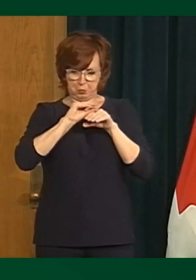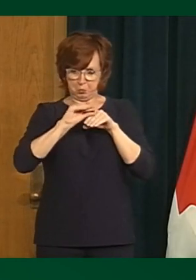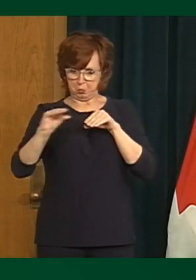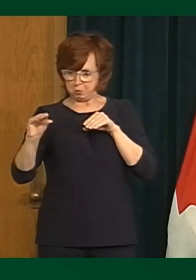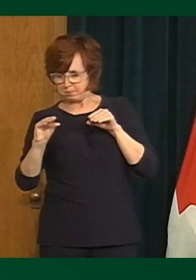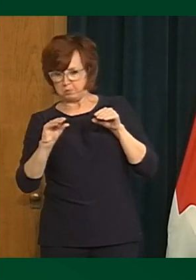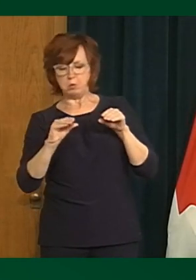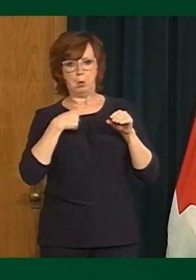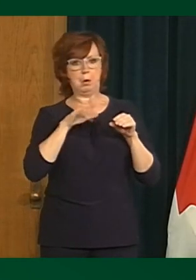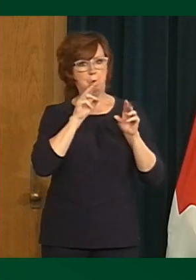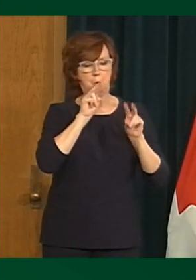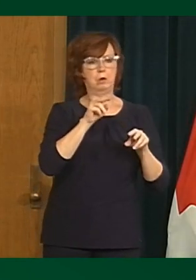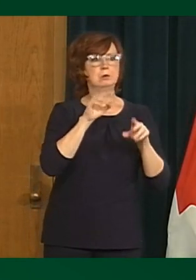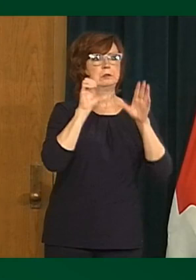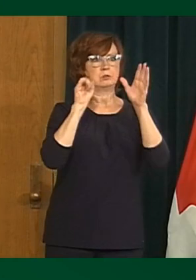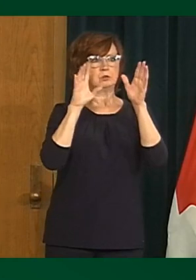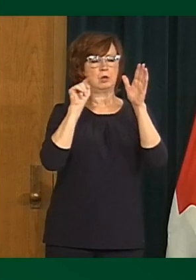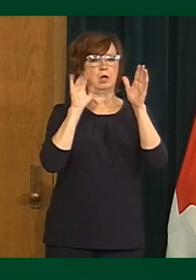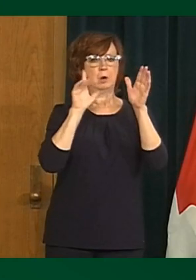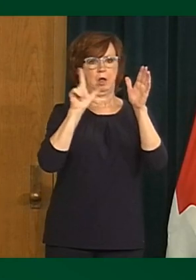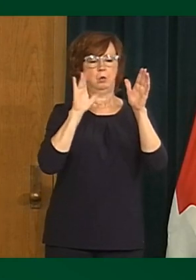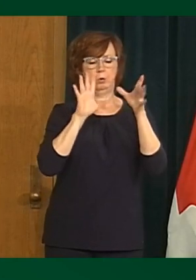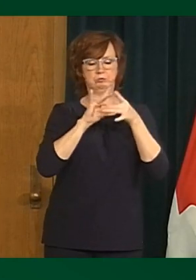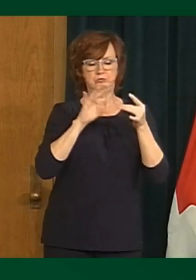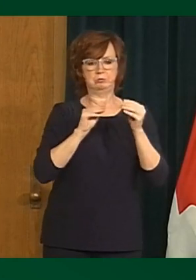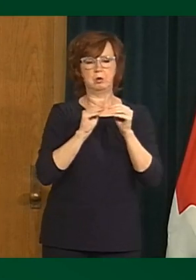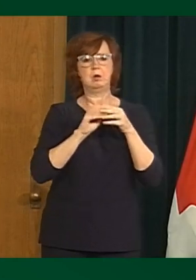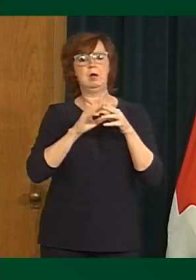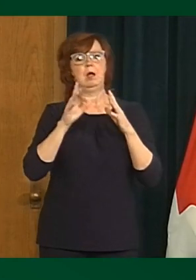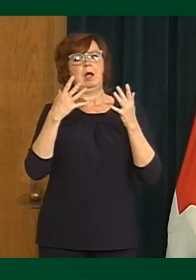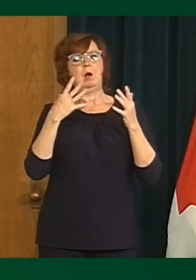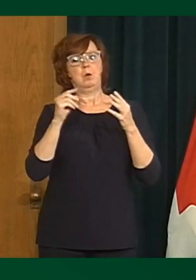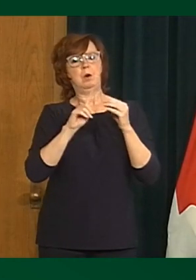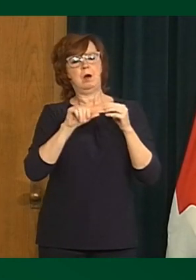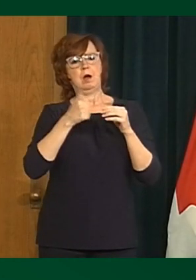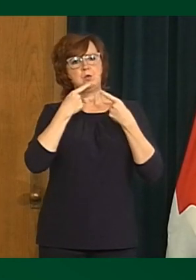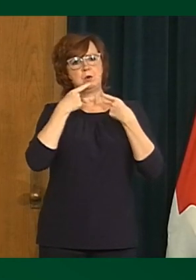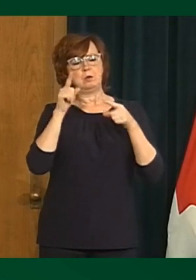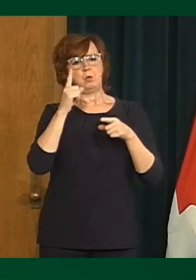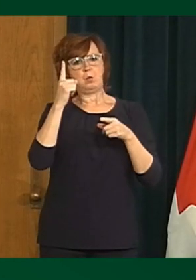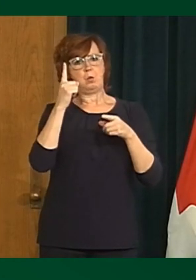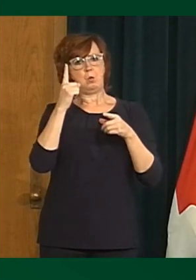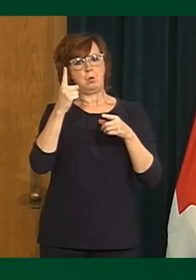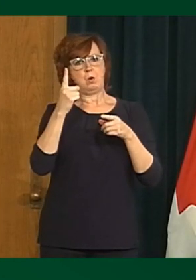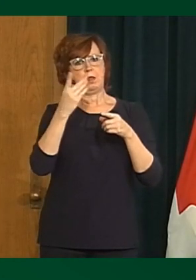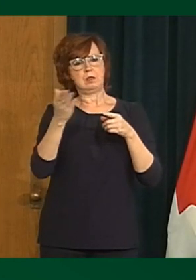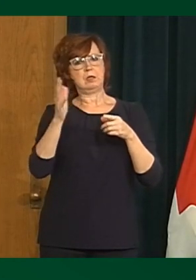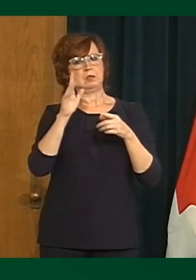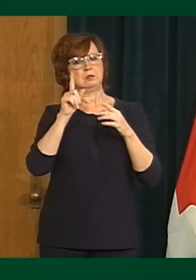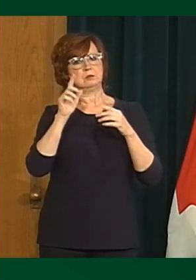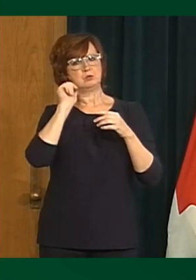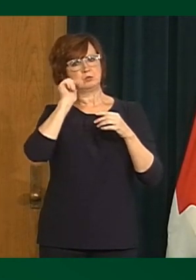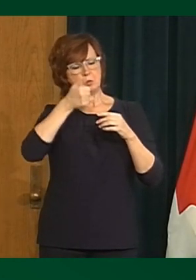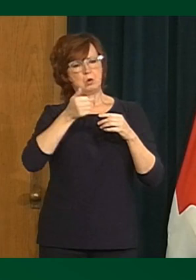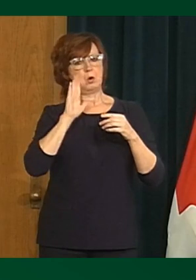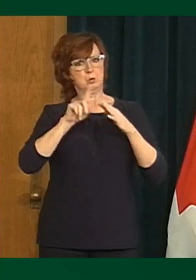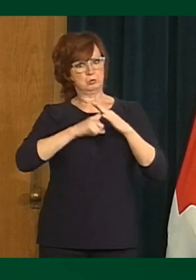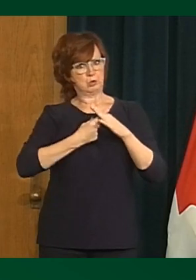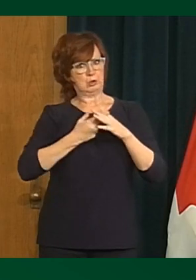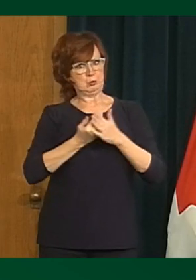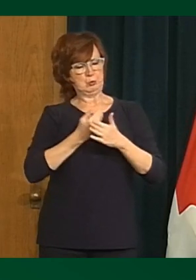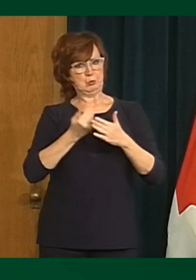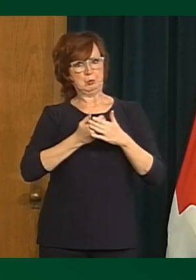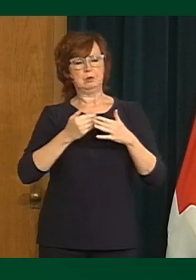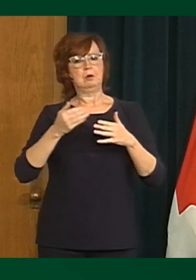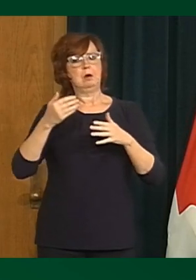on prescription drugs. This temporary limit was put in place on March the 18th to prevent shortages and to ensure the continued